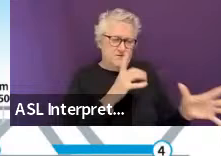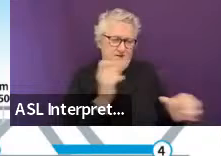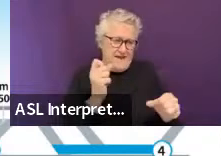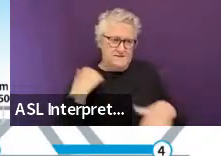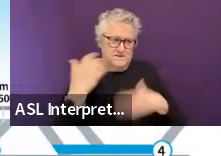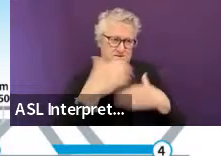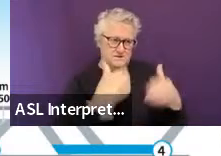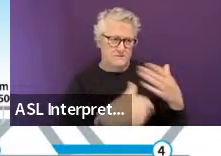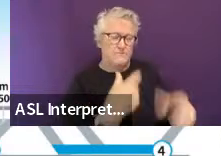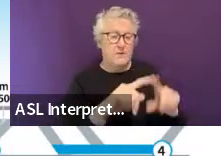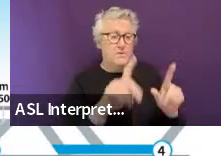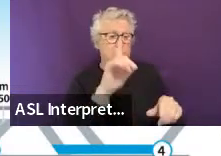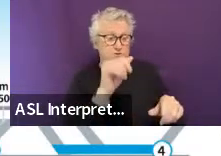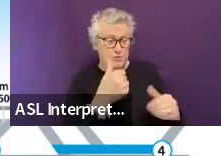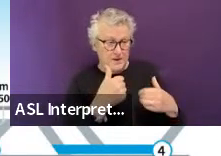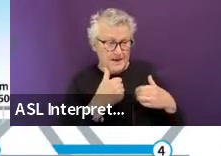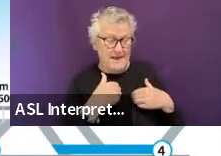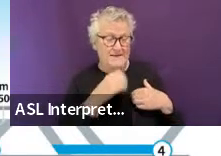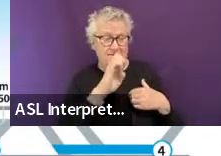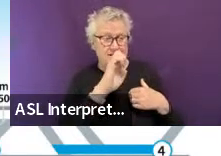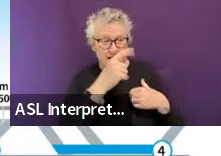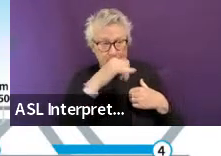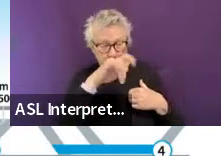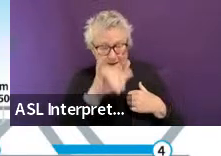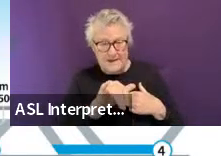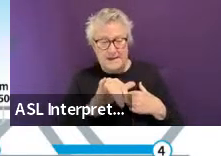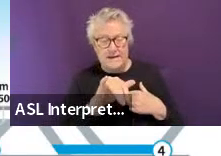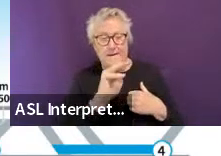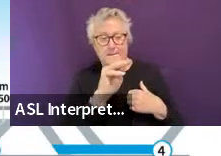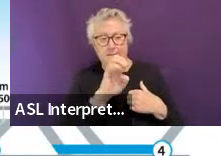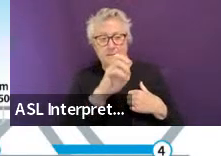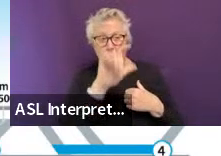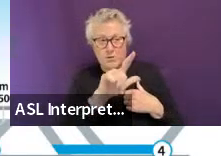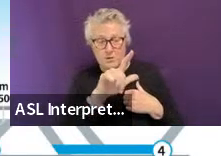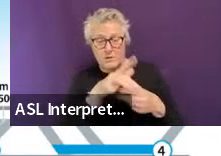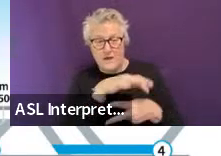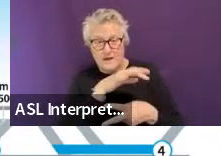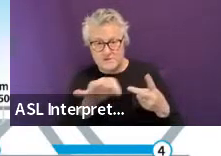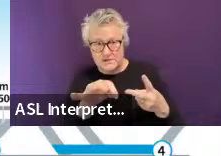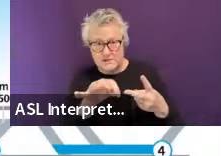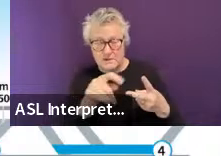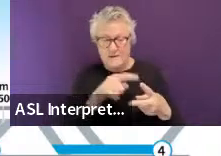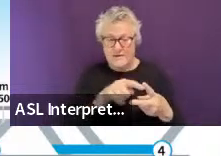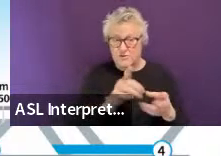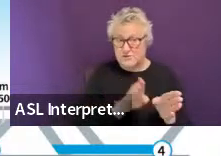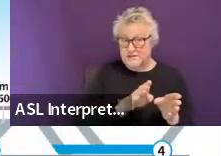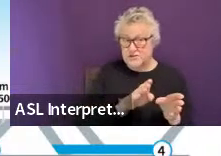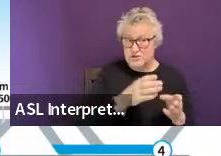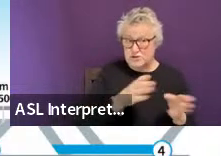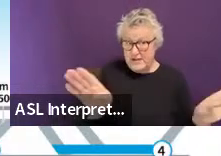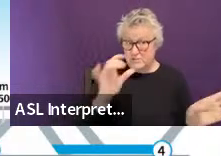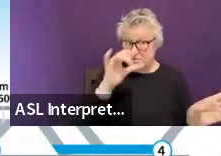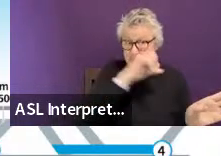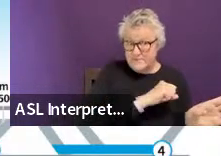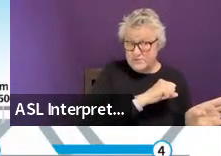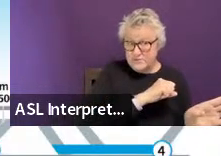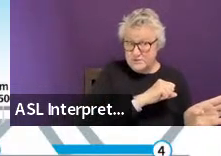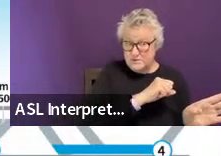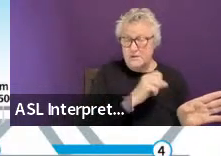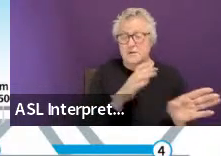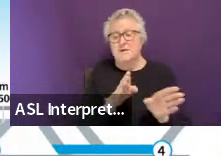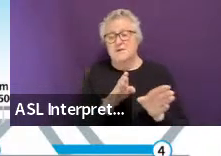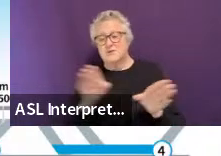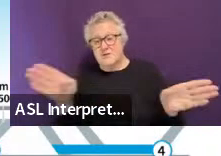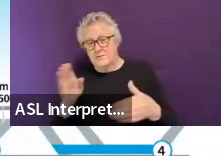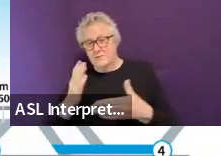kind of showing, increased modal options kind of as a general assumption, and then there are kind of a general conclusion. And then we have the climate kind of there.